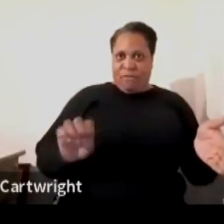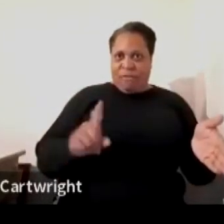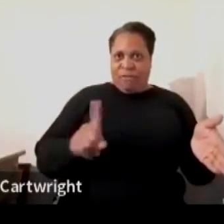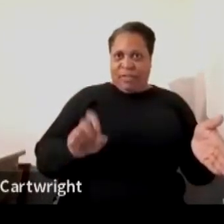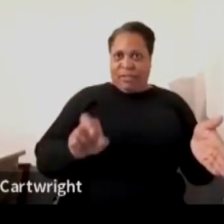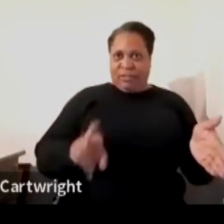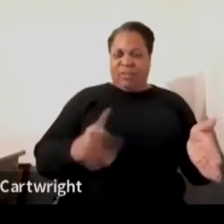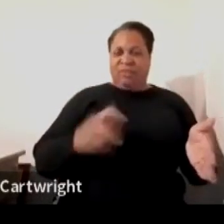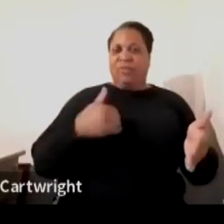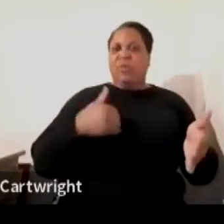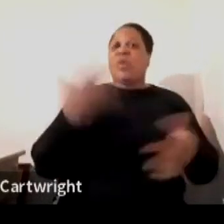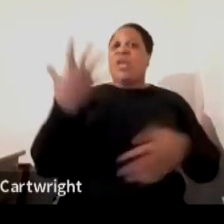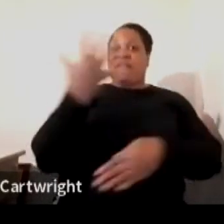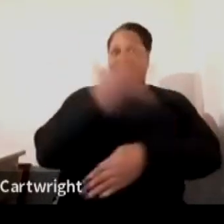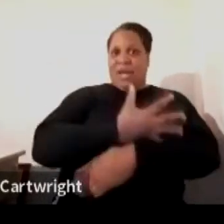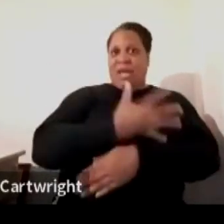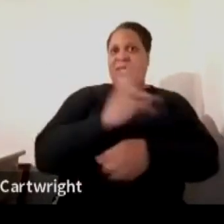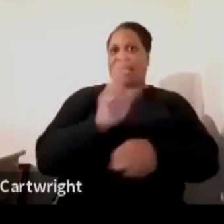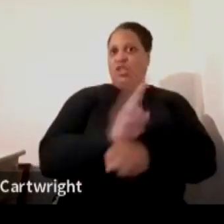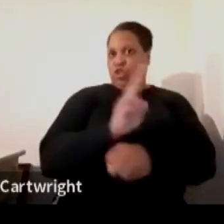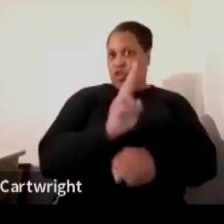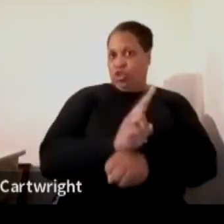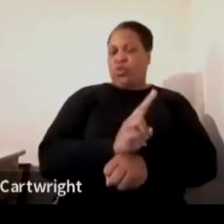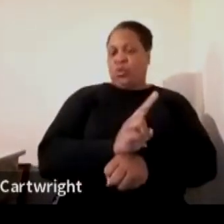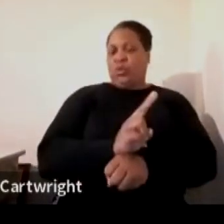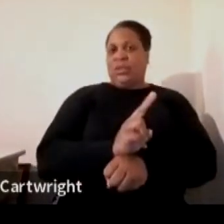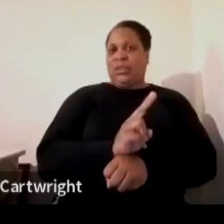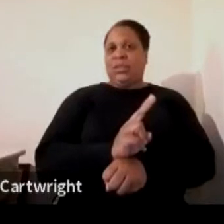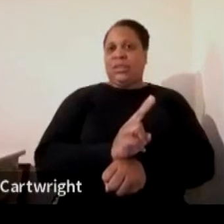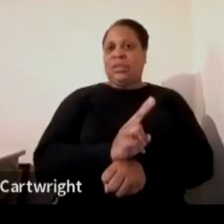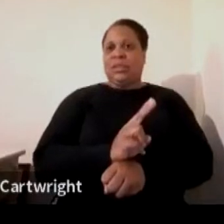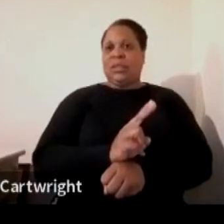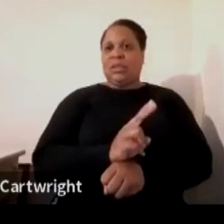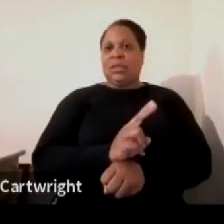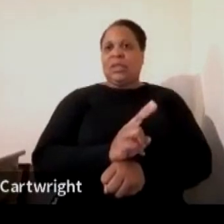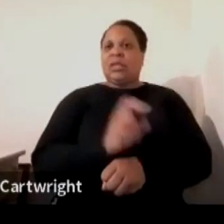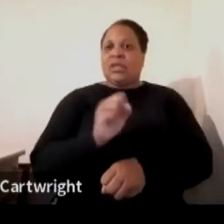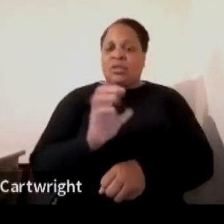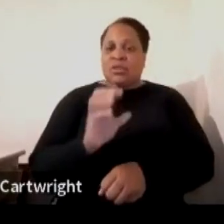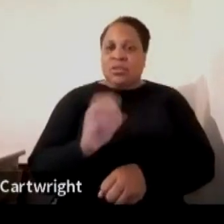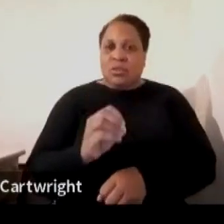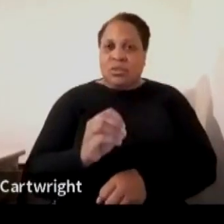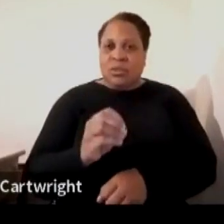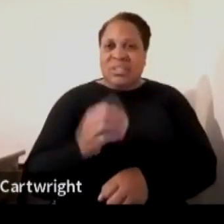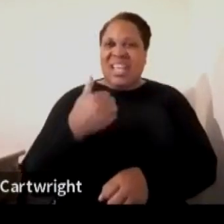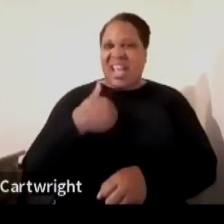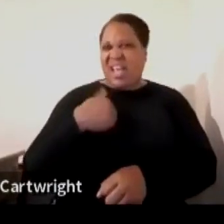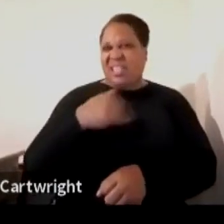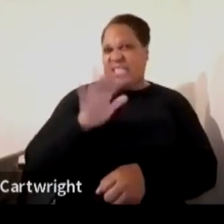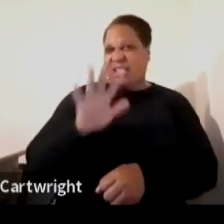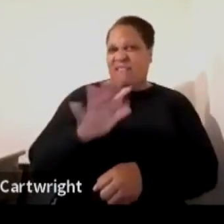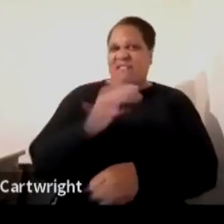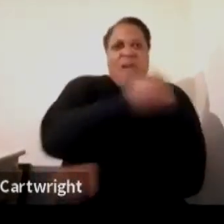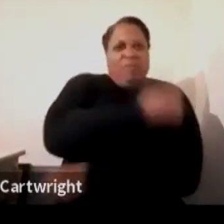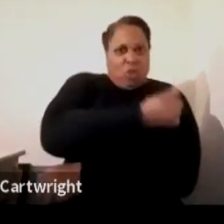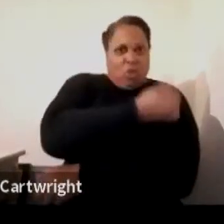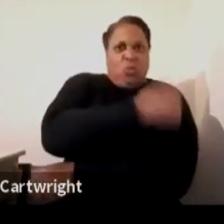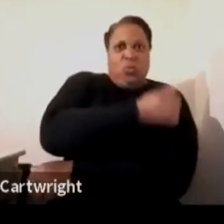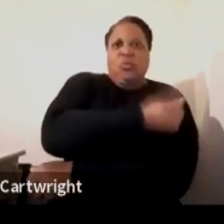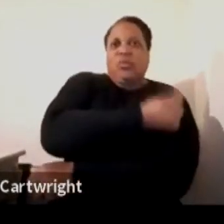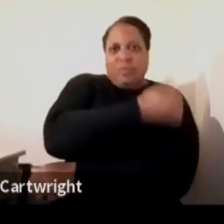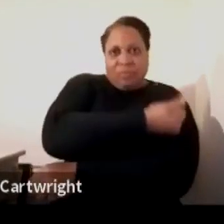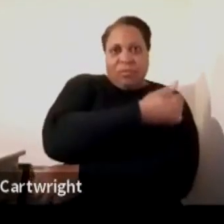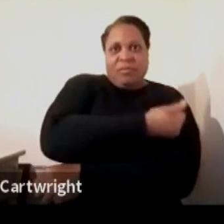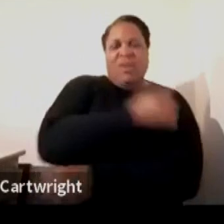to use that dose. So the manufacturer talks of 5 doses in each vial. Occasionally, you might be able to